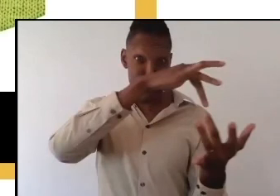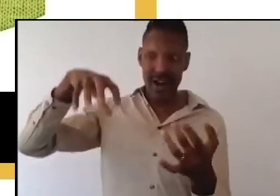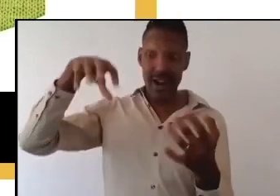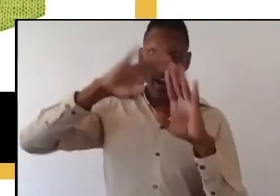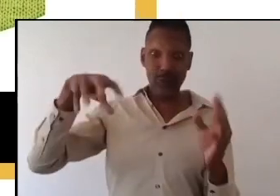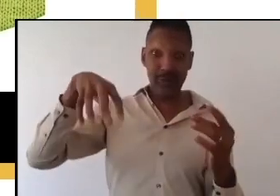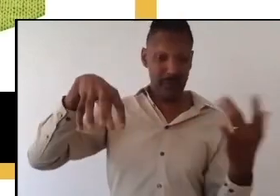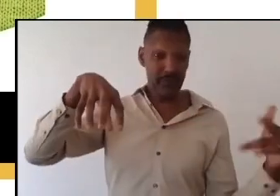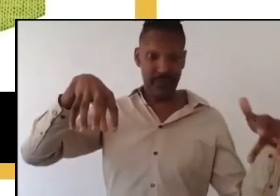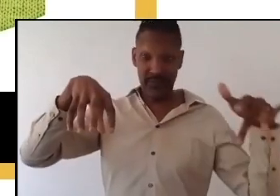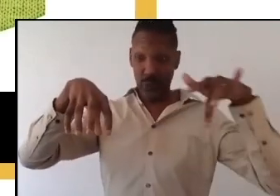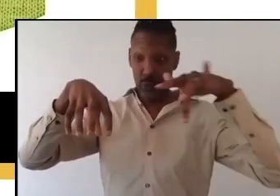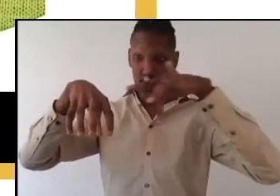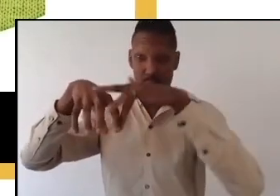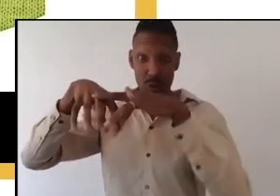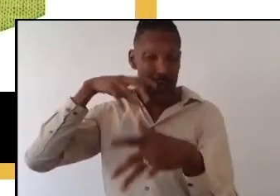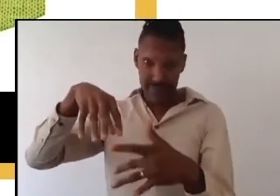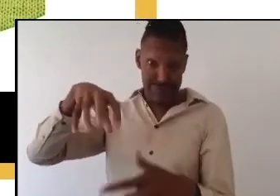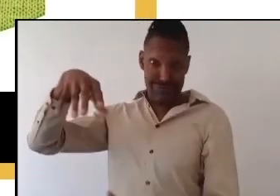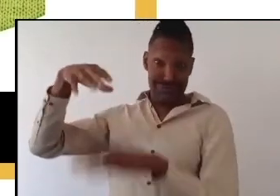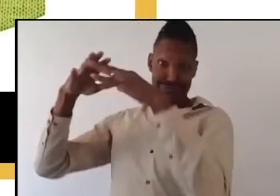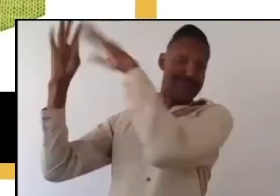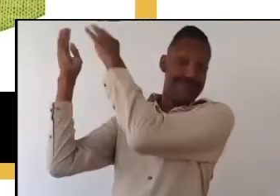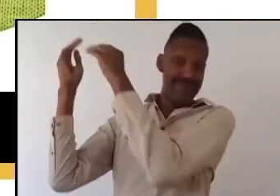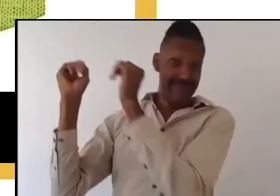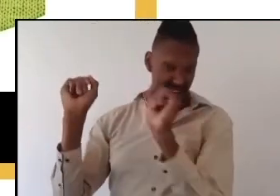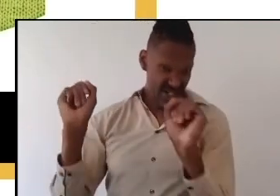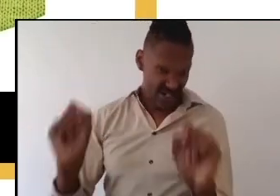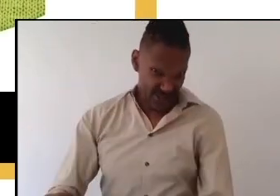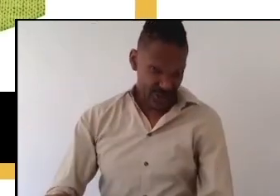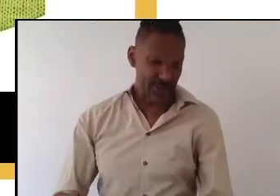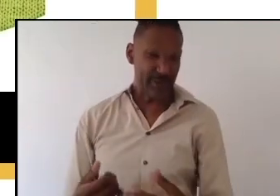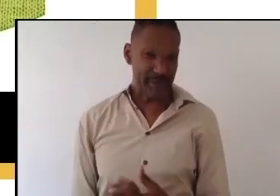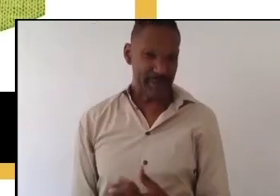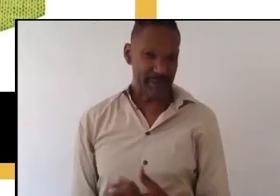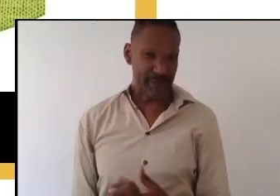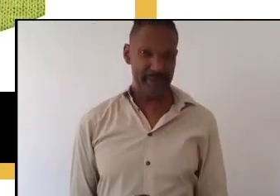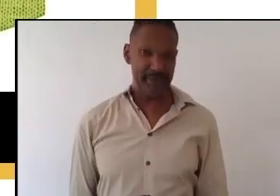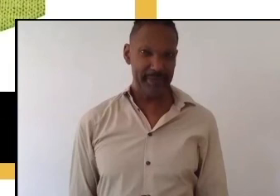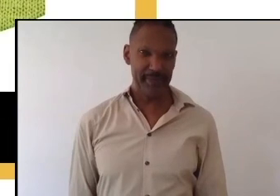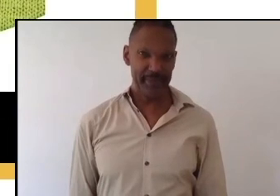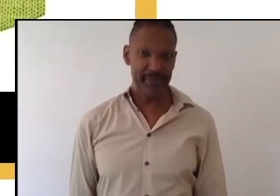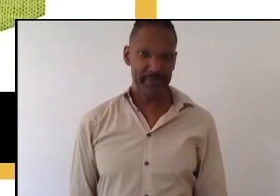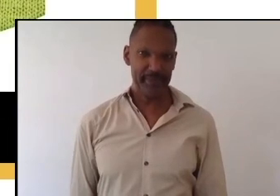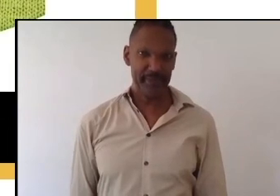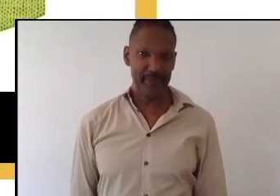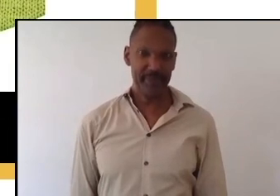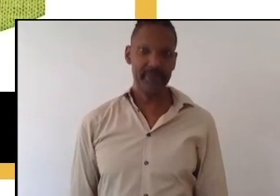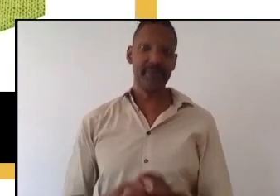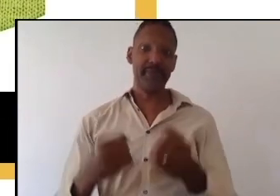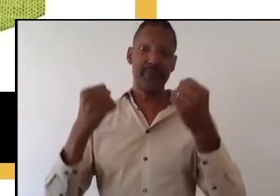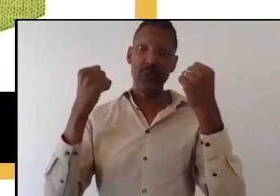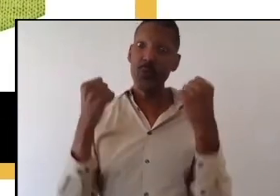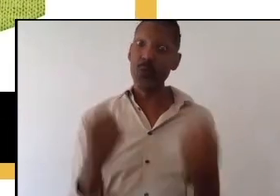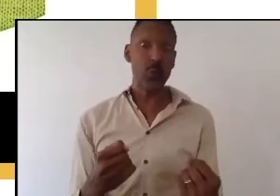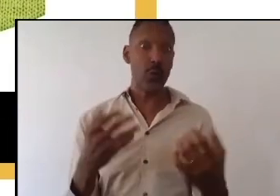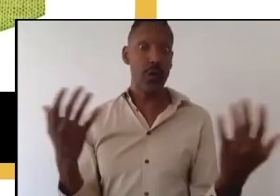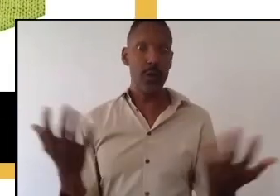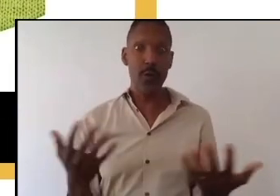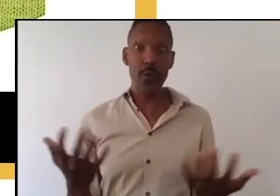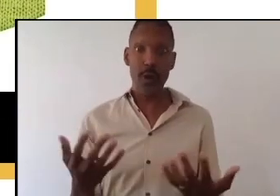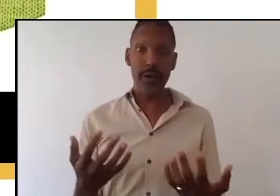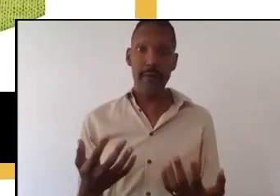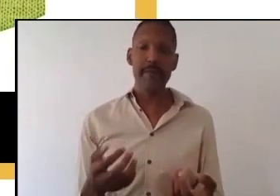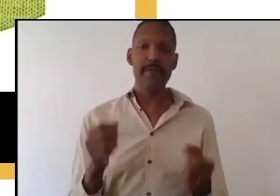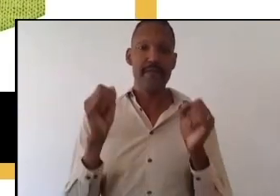air. One of the softest winds is your breath. Put your fingertips near your